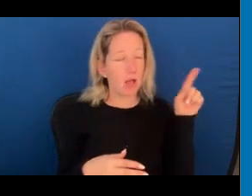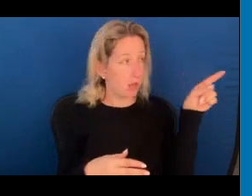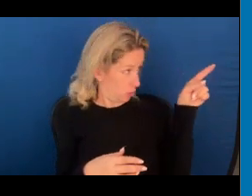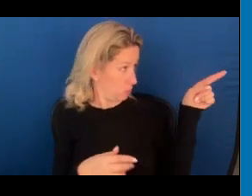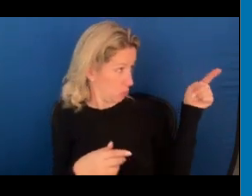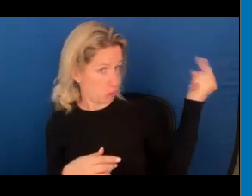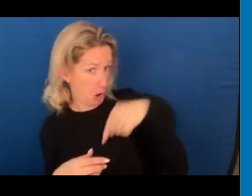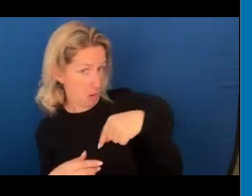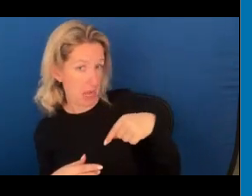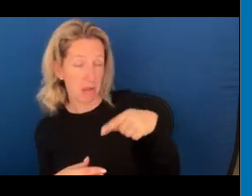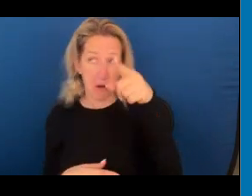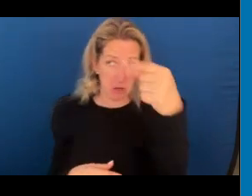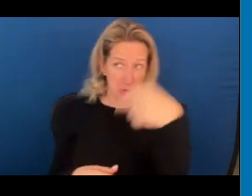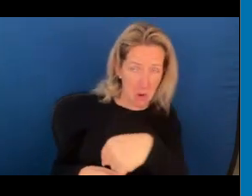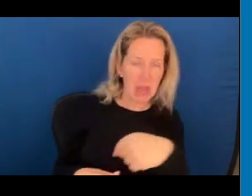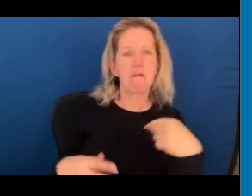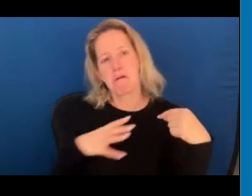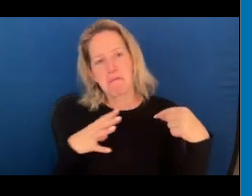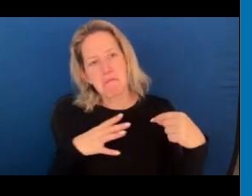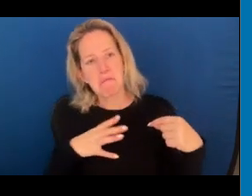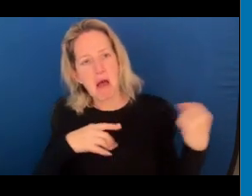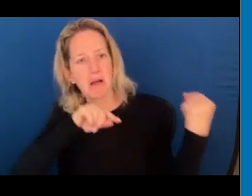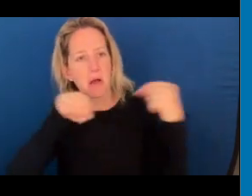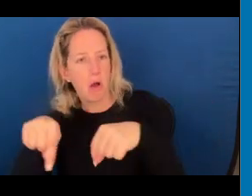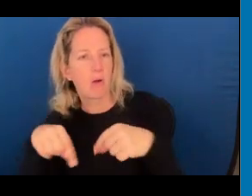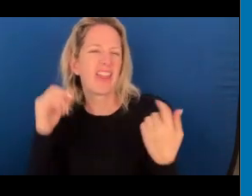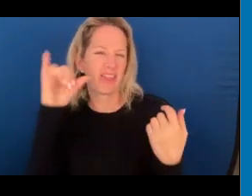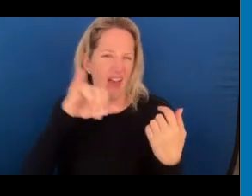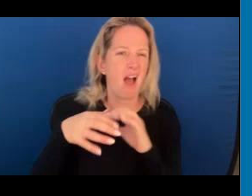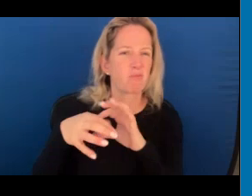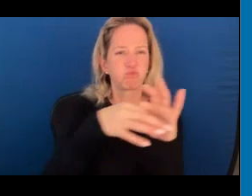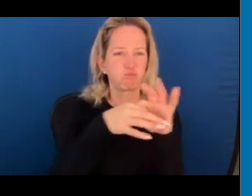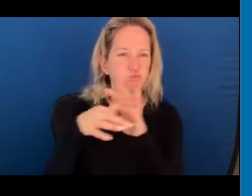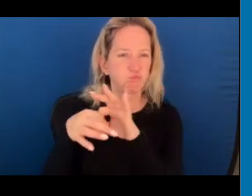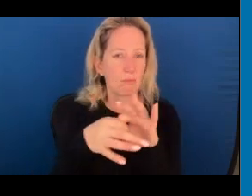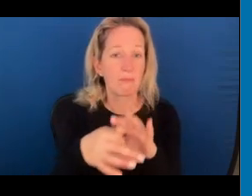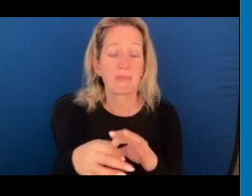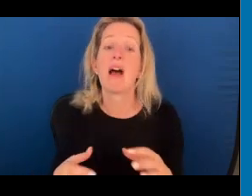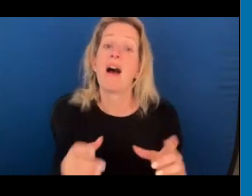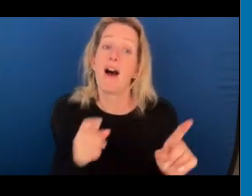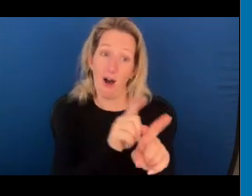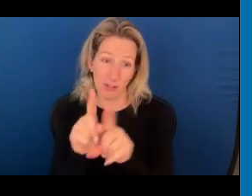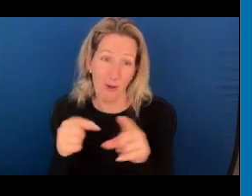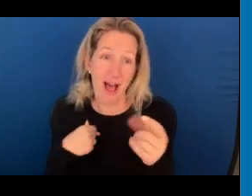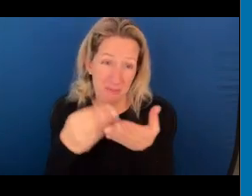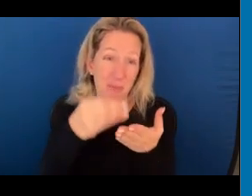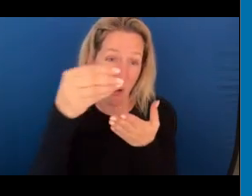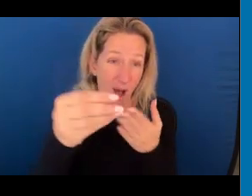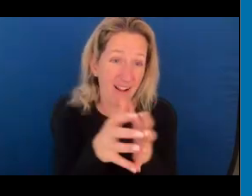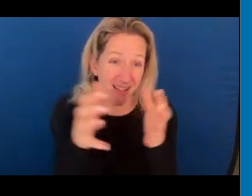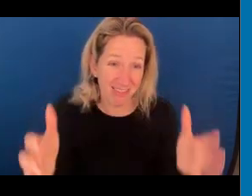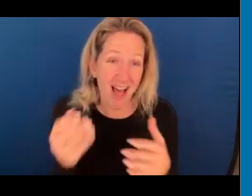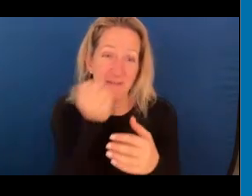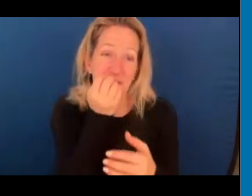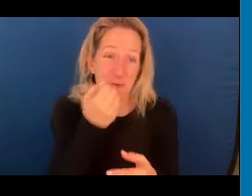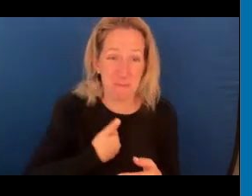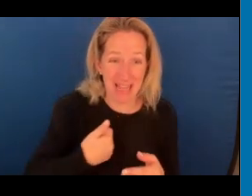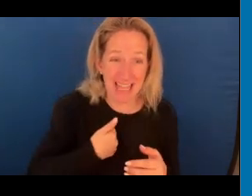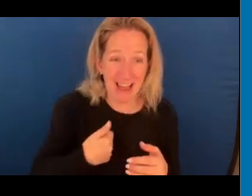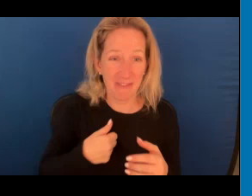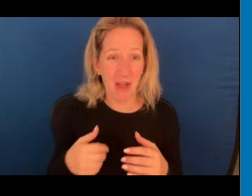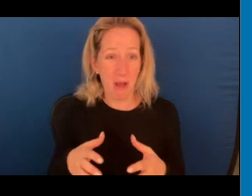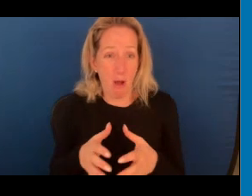mission. But it's not easy. Like, I've bought a lot of takeout to develop those relationships and develop my waistline.